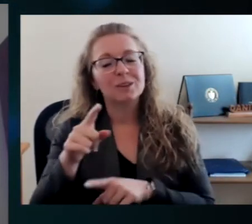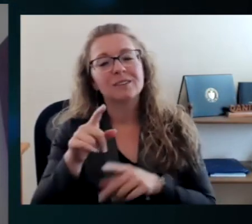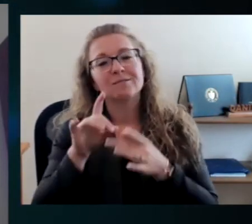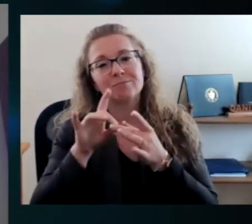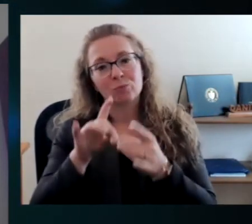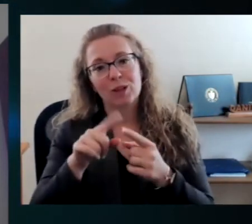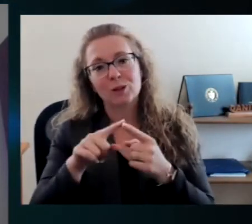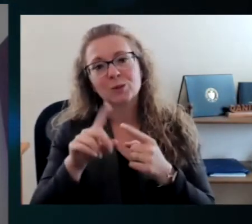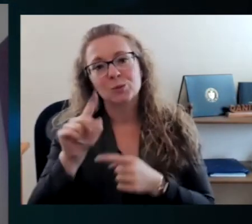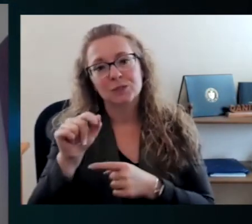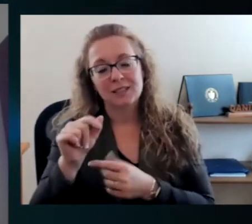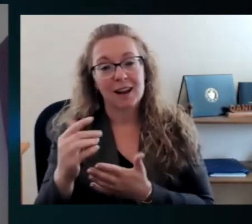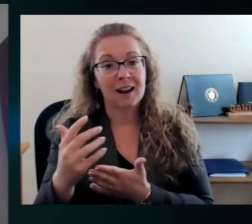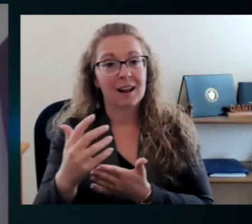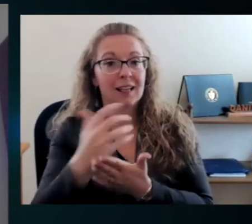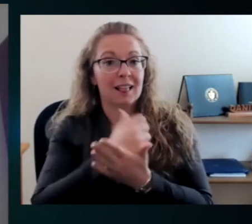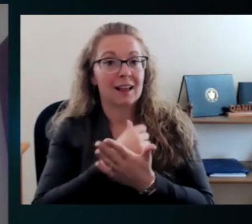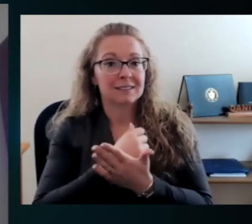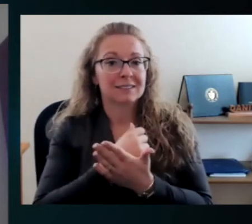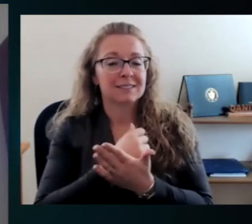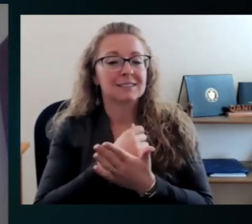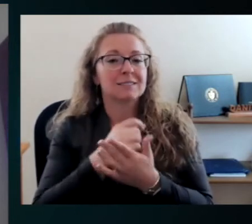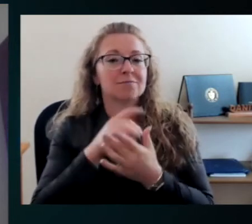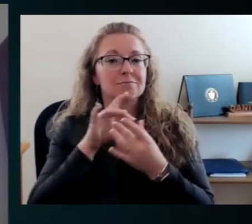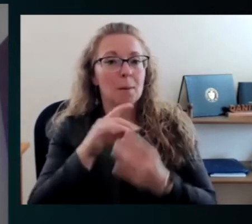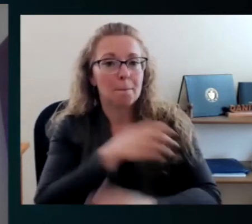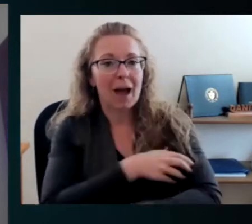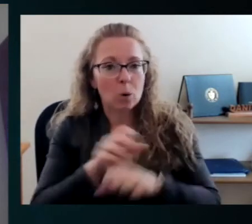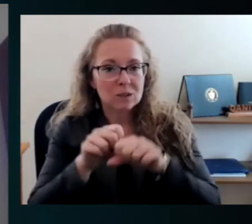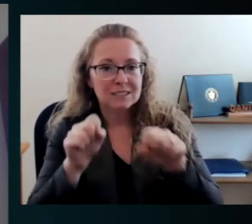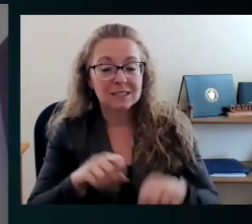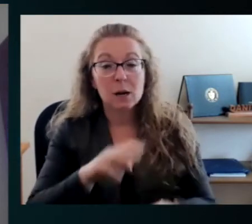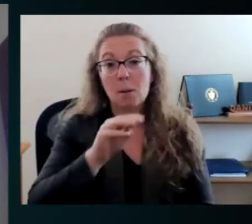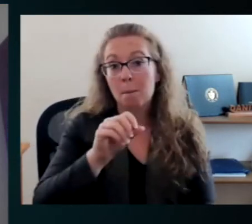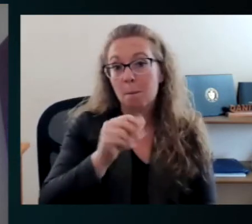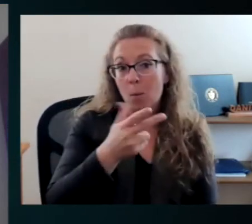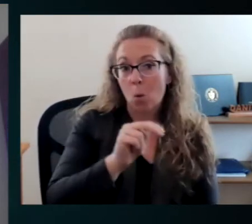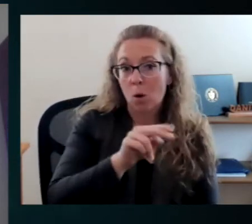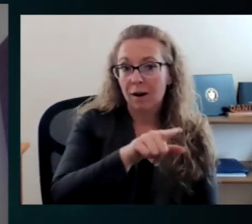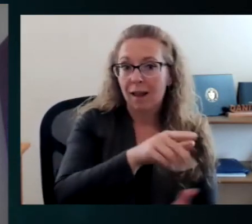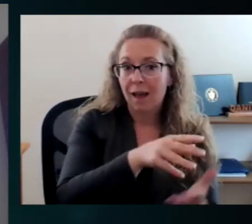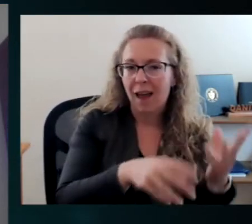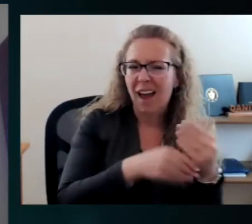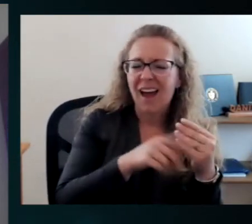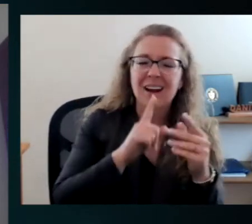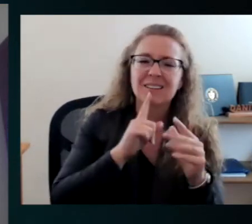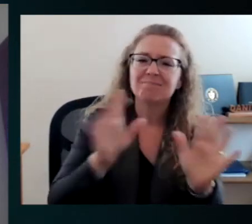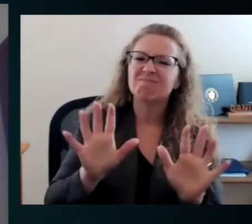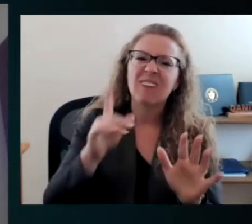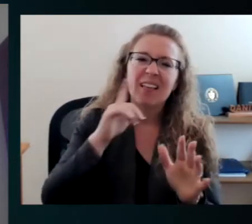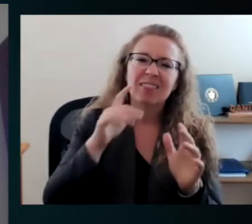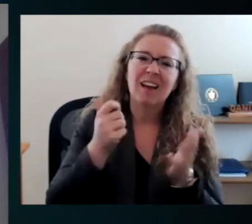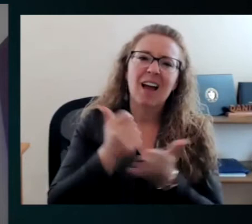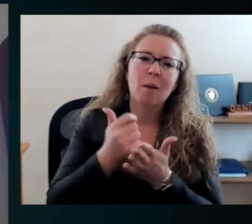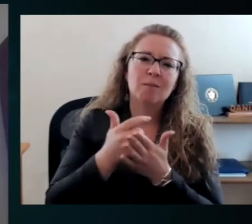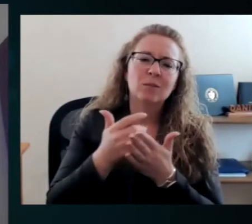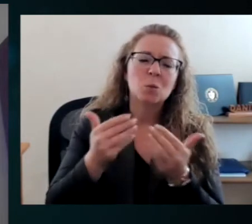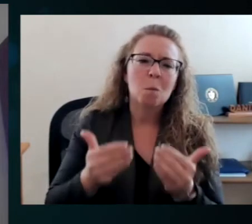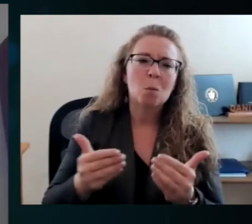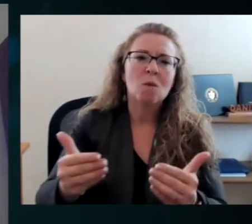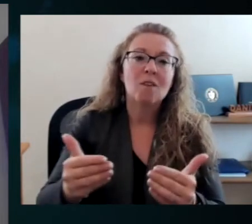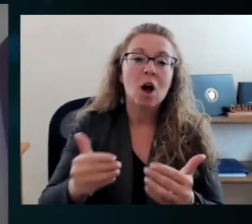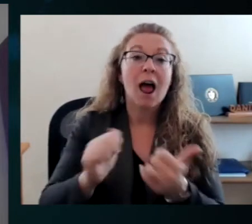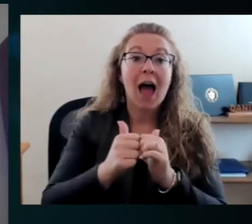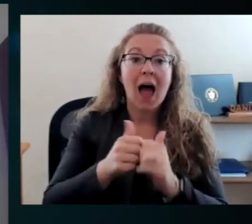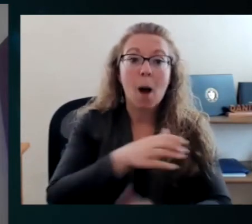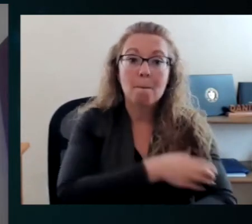systems. Morgan has helpfully offered here, I think it'd be helpful to move on to issues of shifting power and